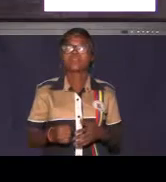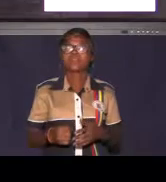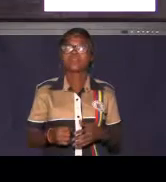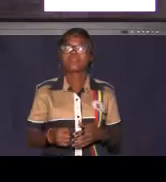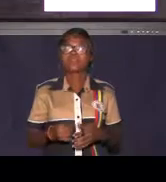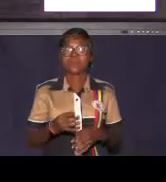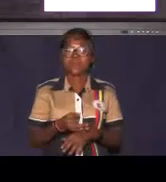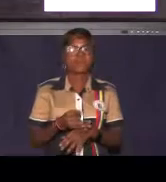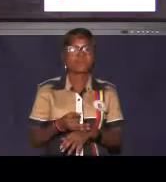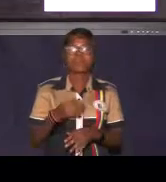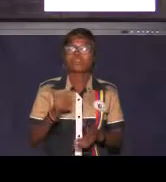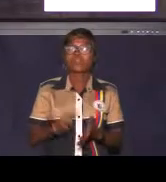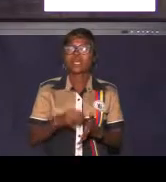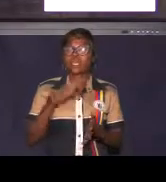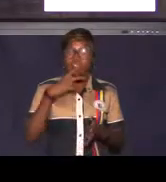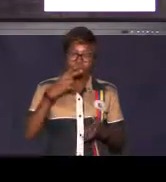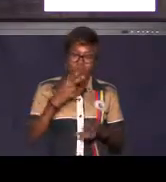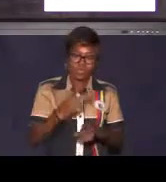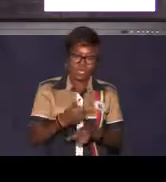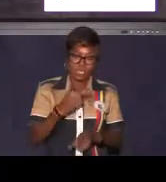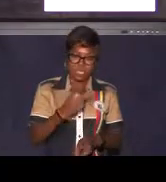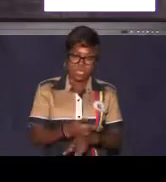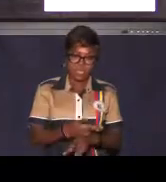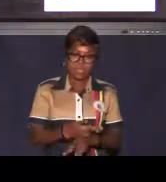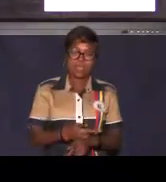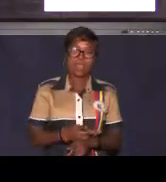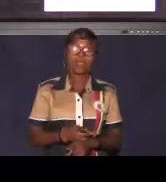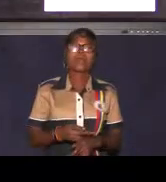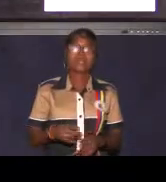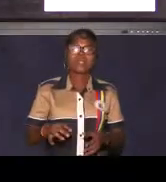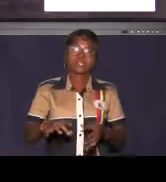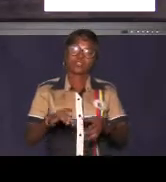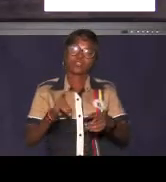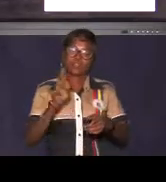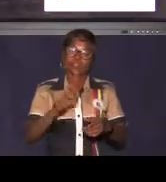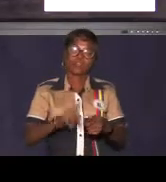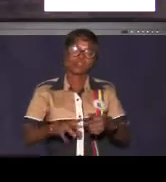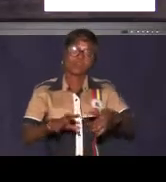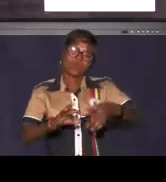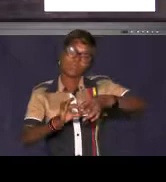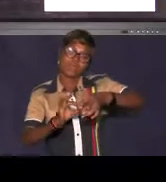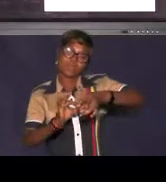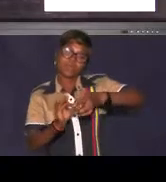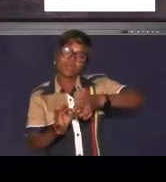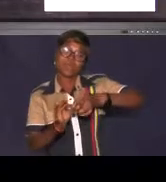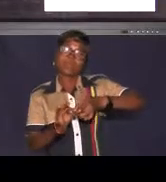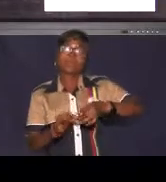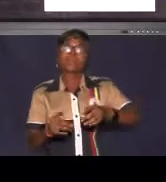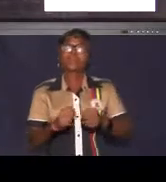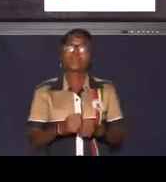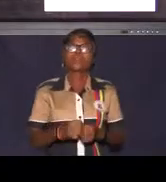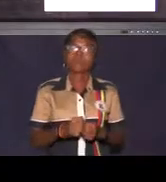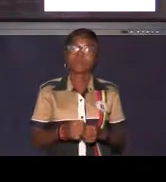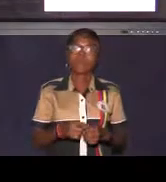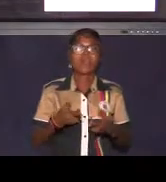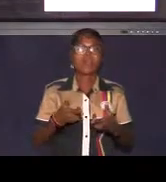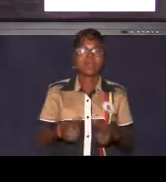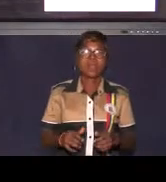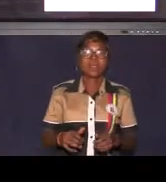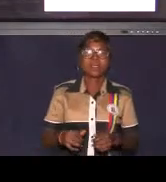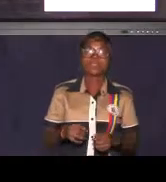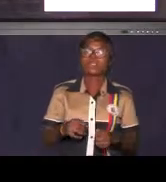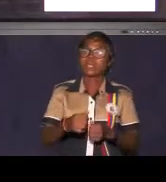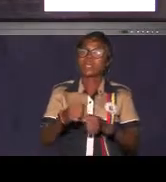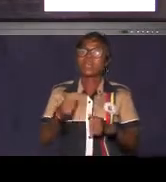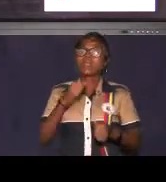ring. It can even be a wooden ring that you keep keys on to hold your keys together. So as from